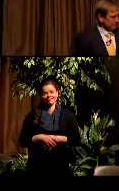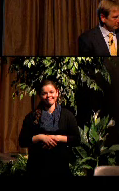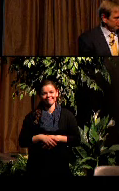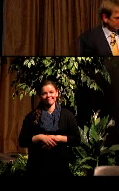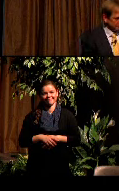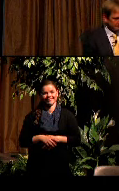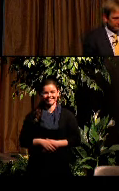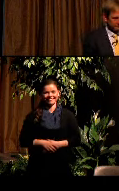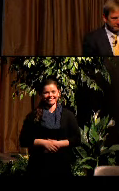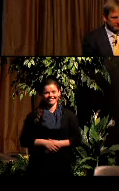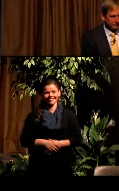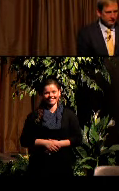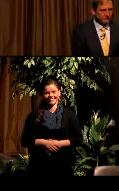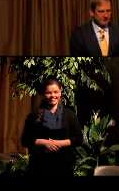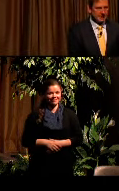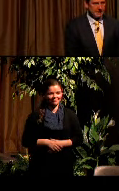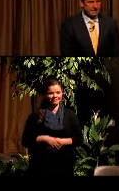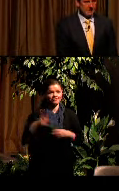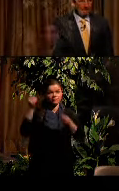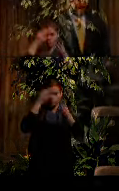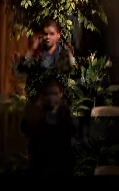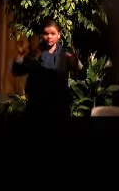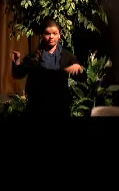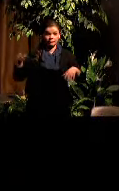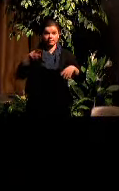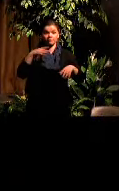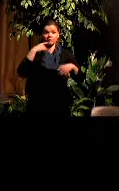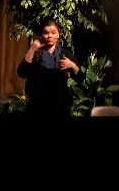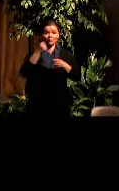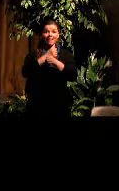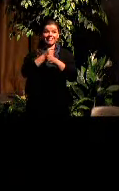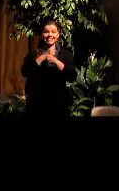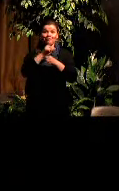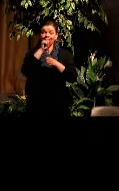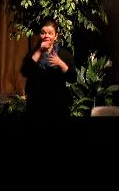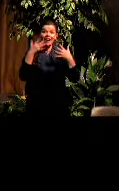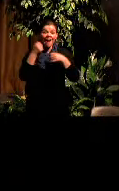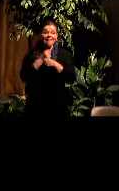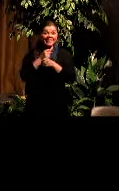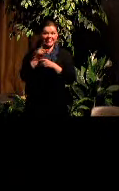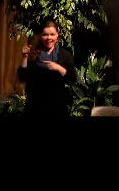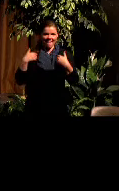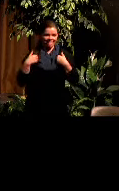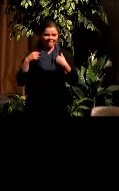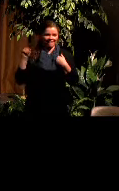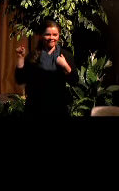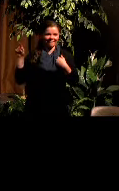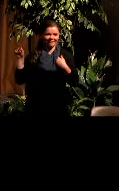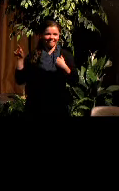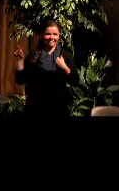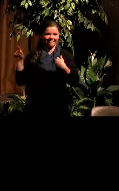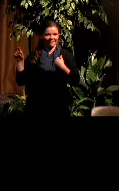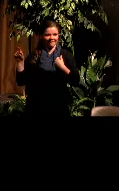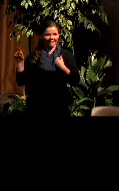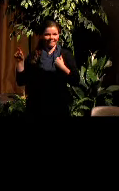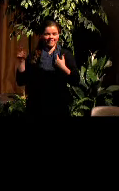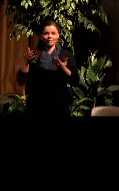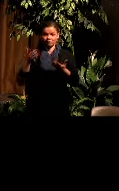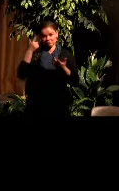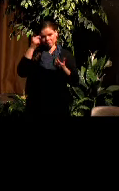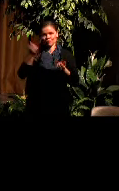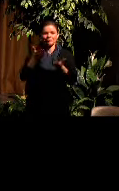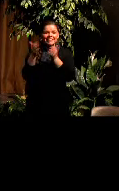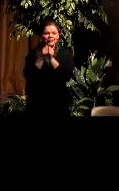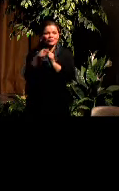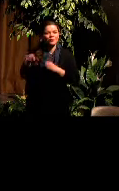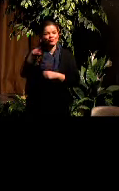I just wanted to let everybody know that we do have coffee and biscotti to take out with you. Thank you, Peter, so much for